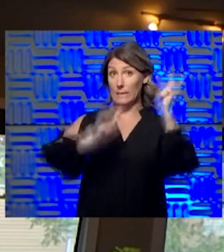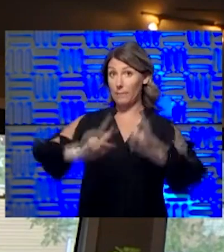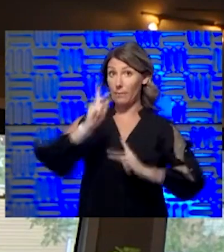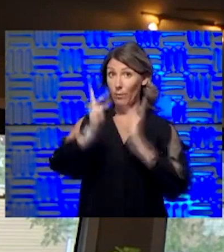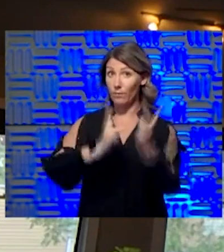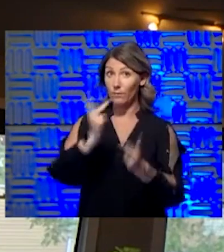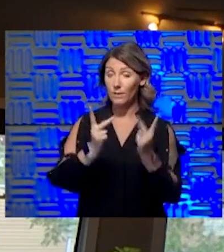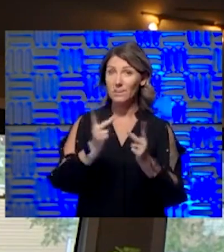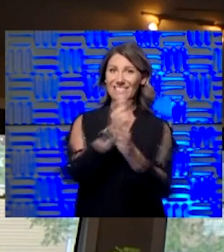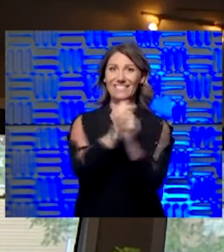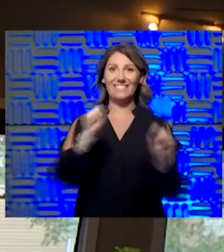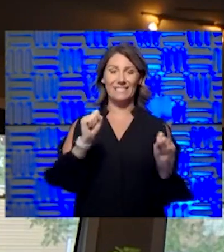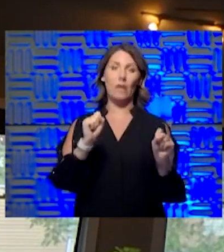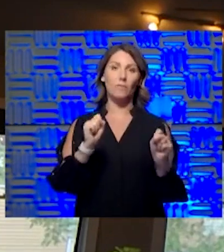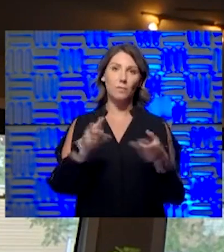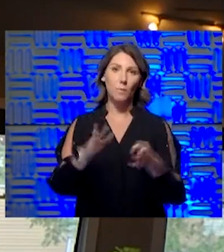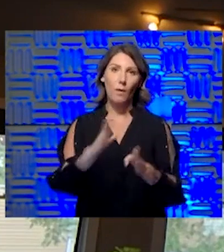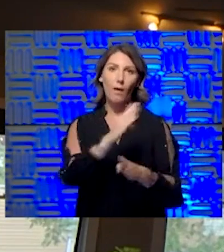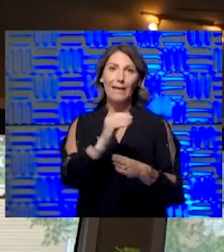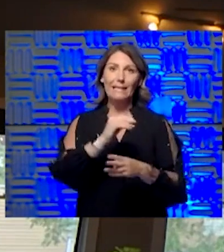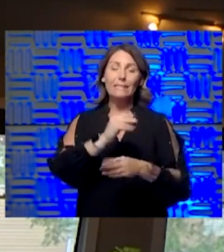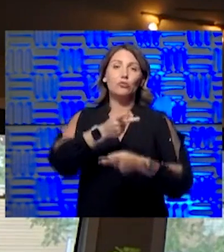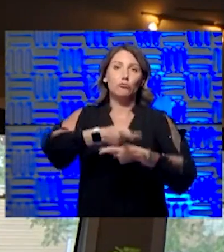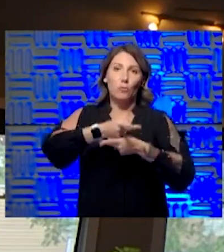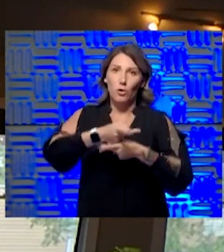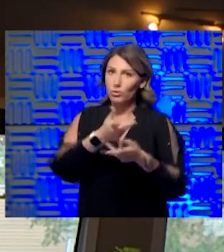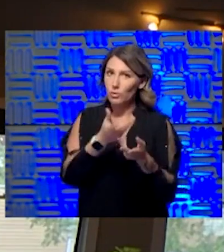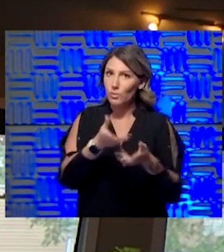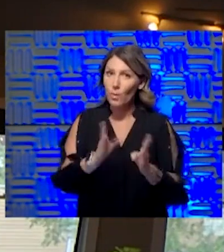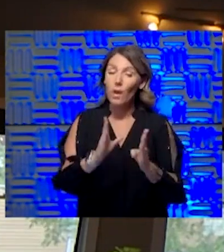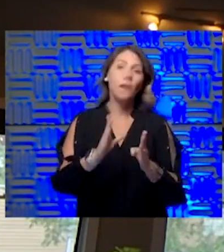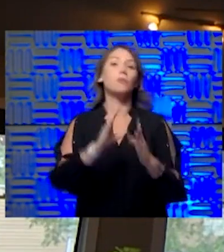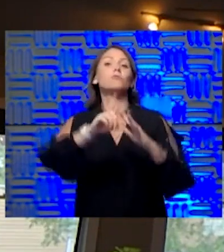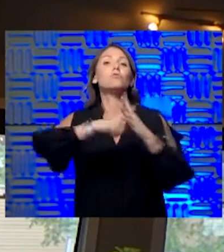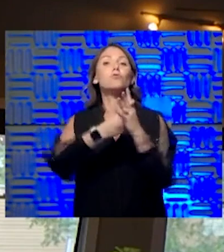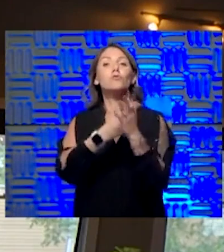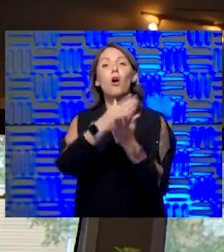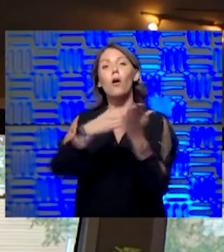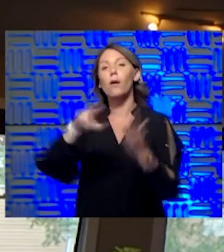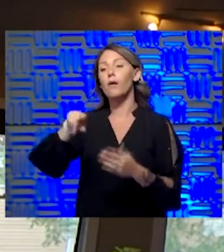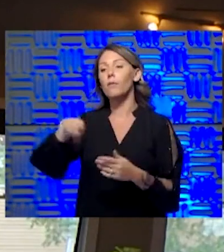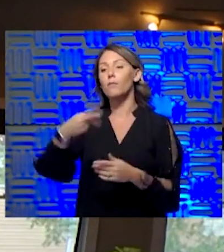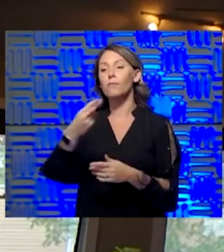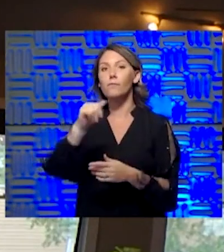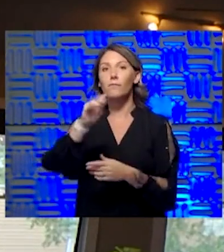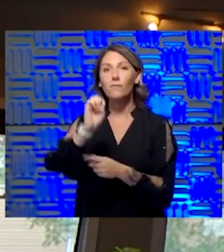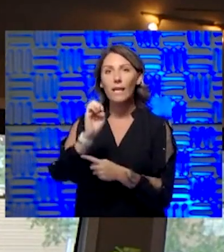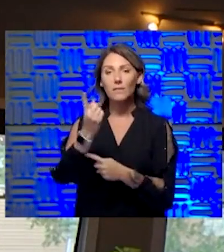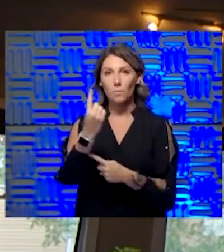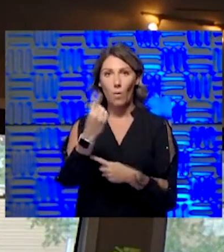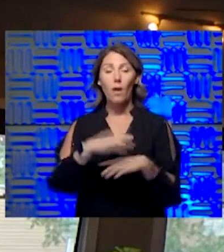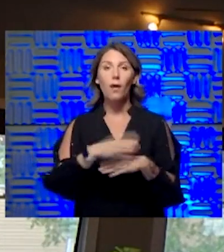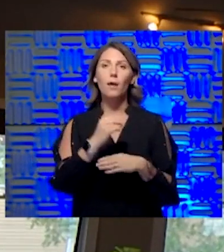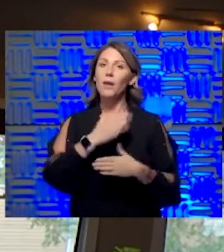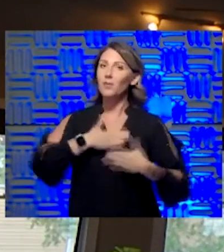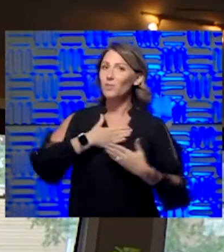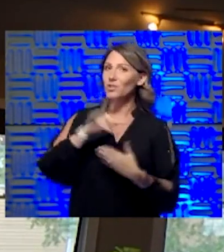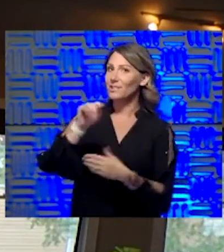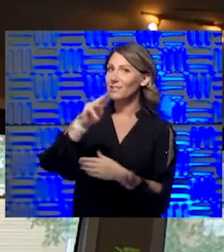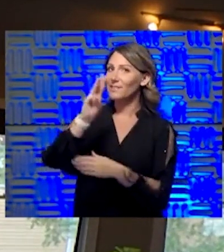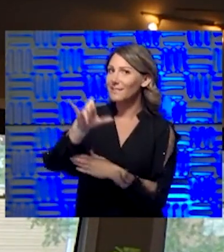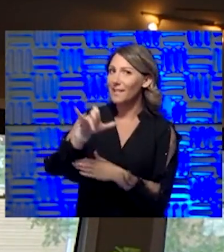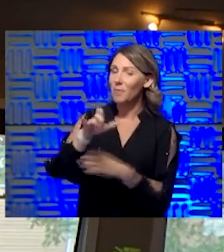we're seeing in children, as some of them seem to be different than in adults. Well, first of all, they may not have symptoms, so they are